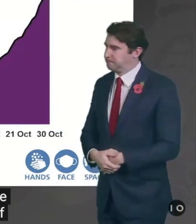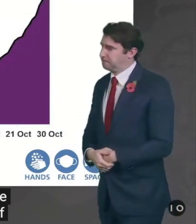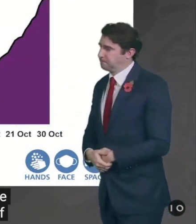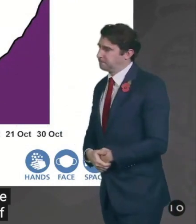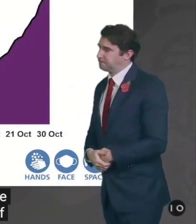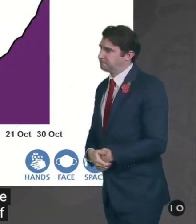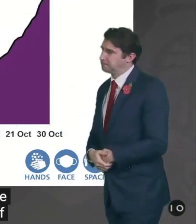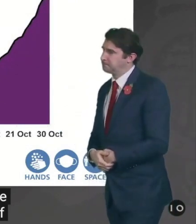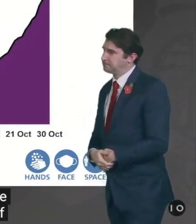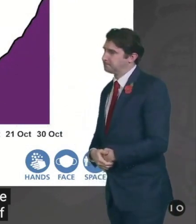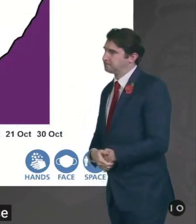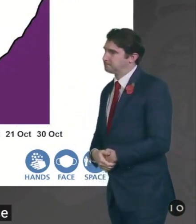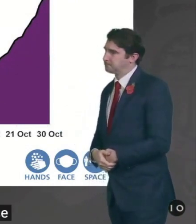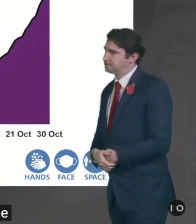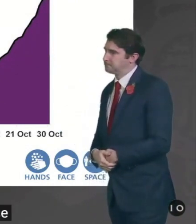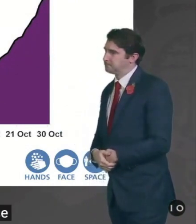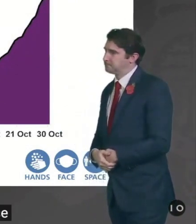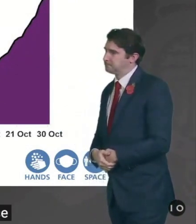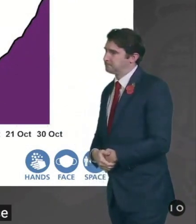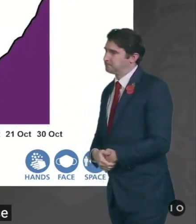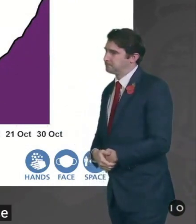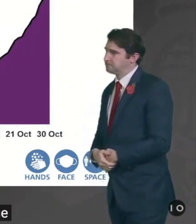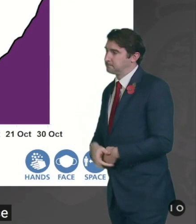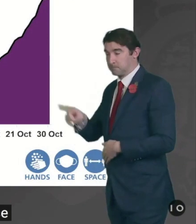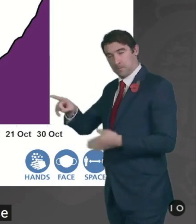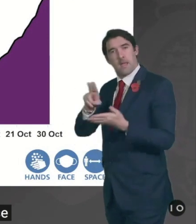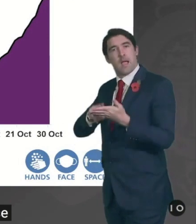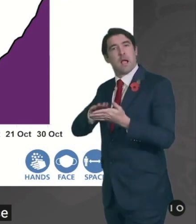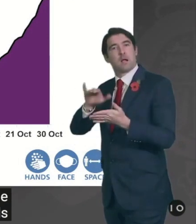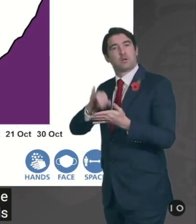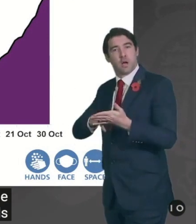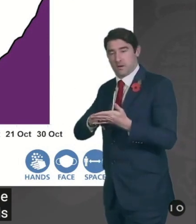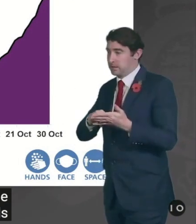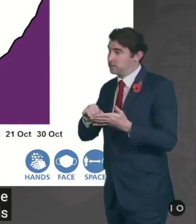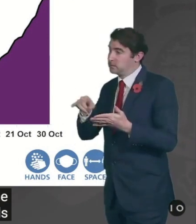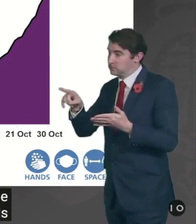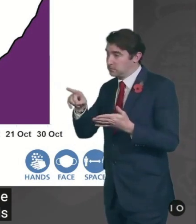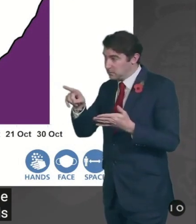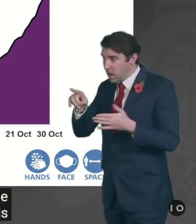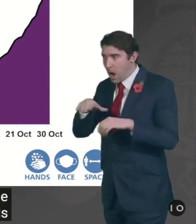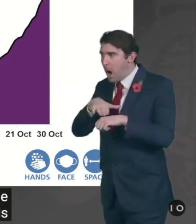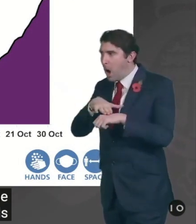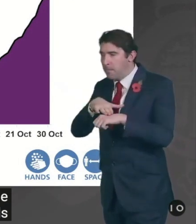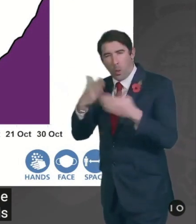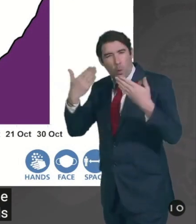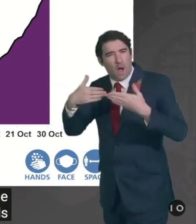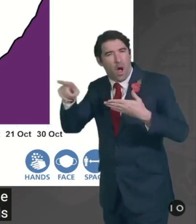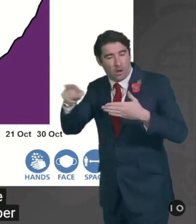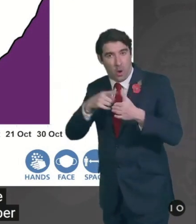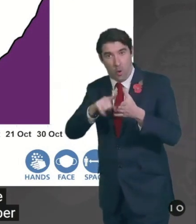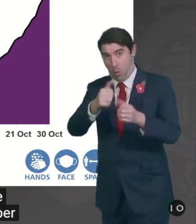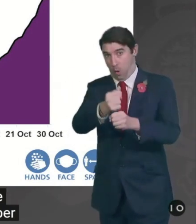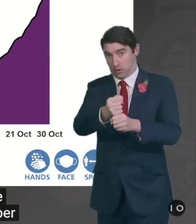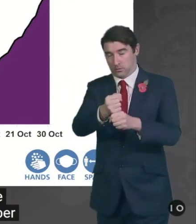as a whole, inpatient beds, dark blue is August, light blue is September, and purple is